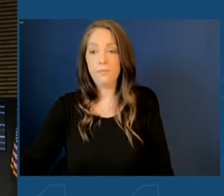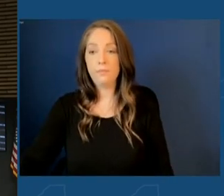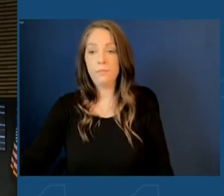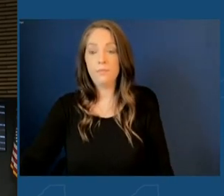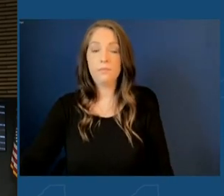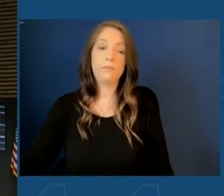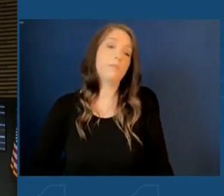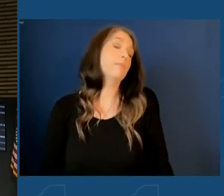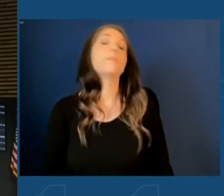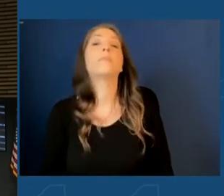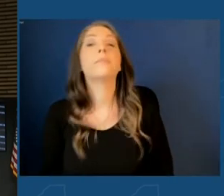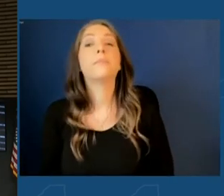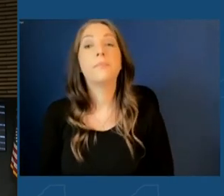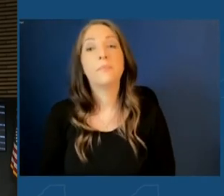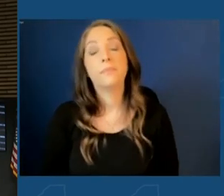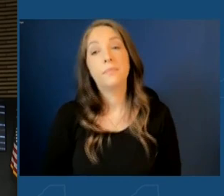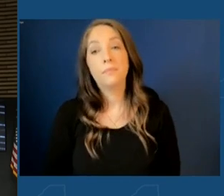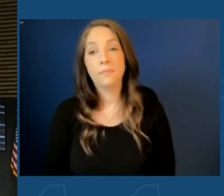Thank you.